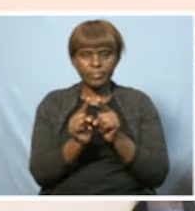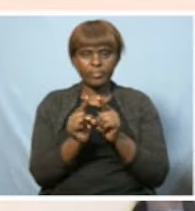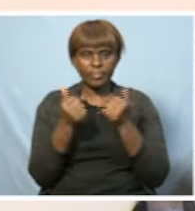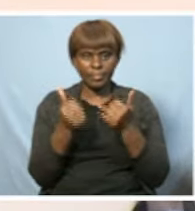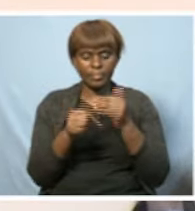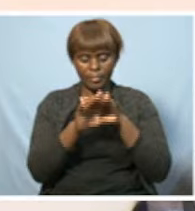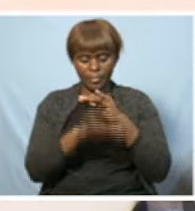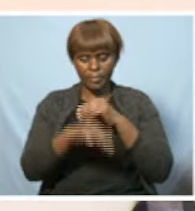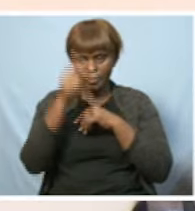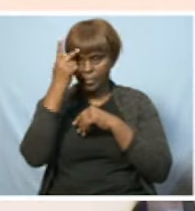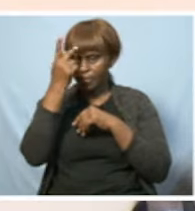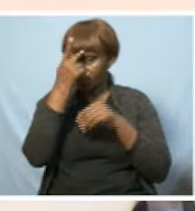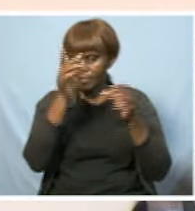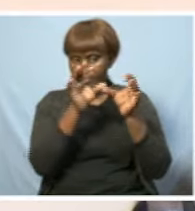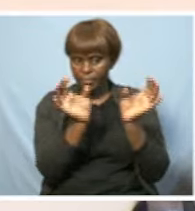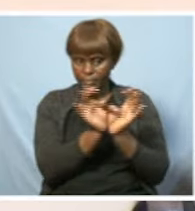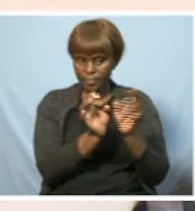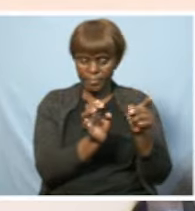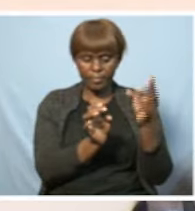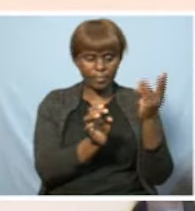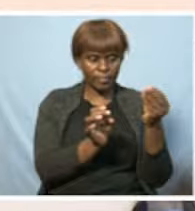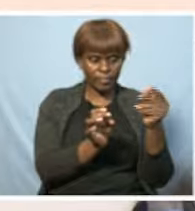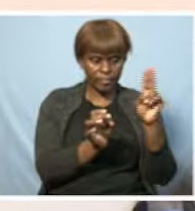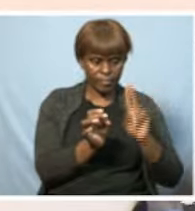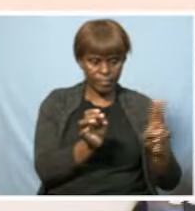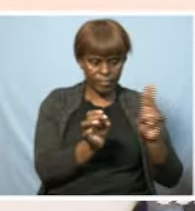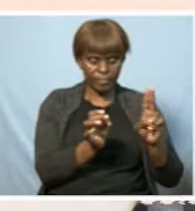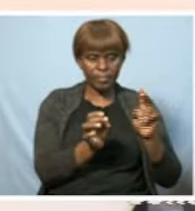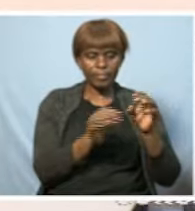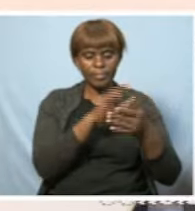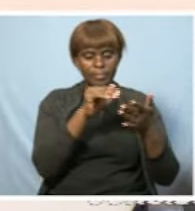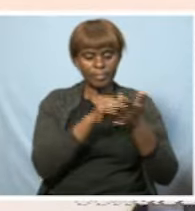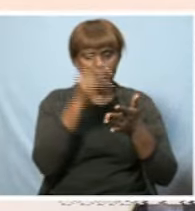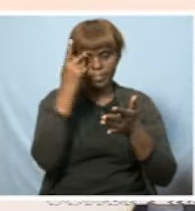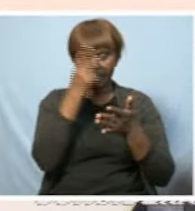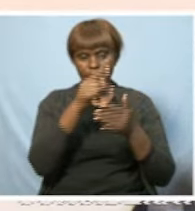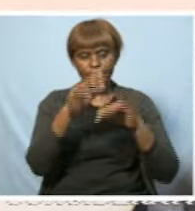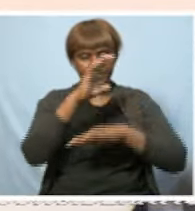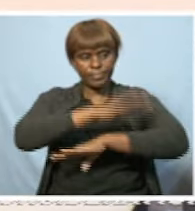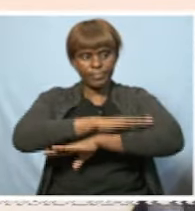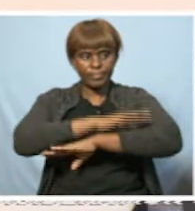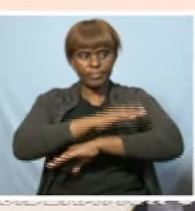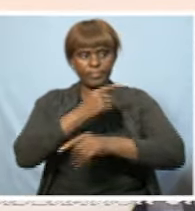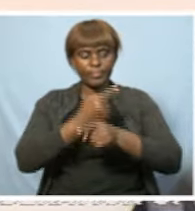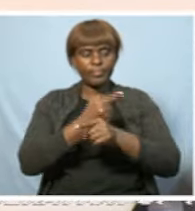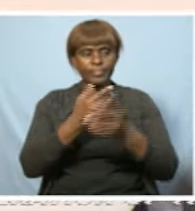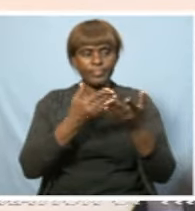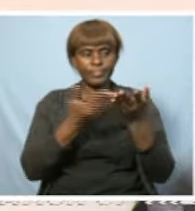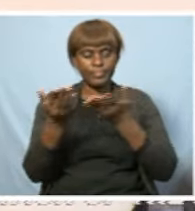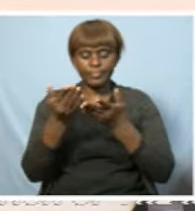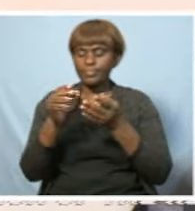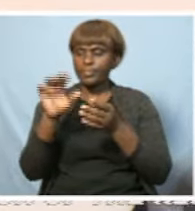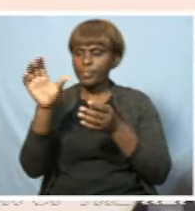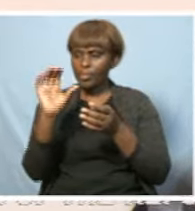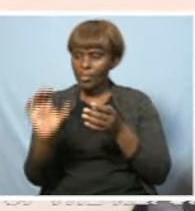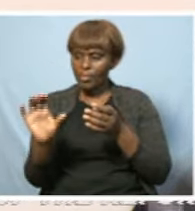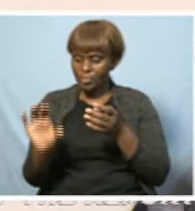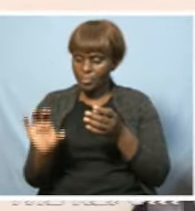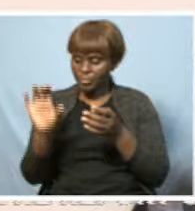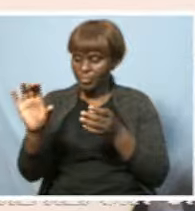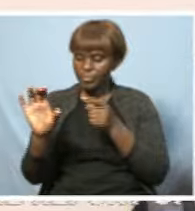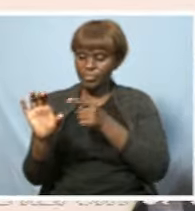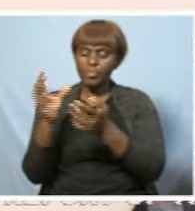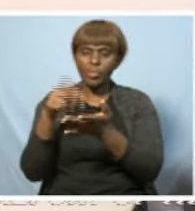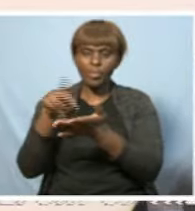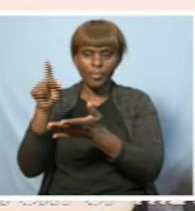Under PETAUKE constituency, the unspent funds under PETAUKE Central were spent on desks and provided a larger portion towards advance payment